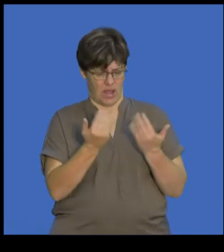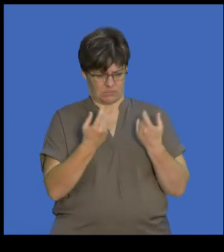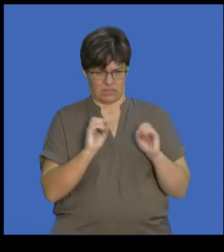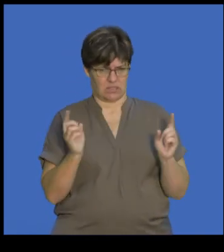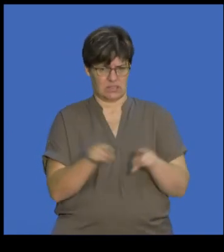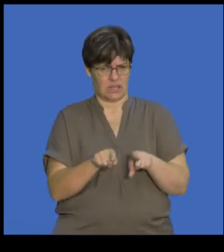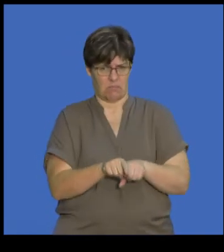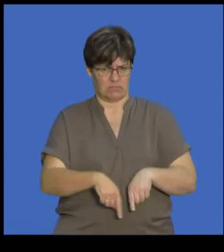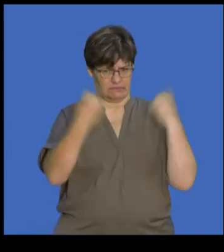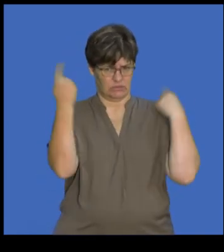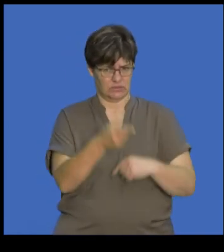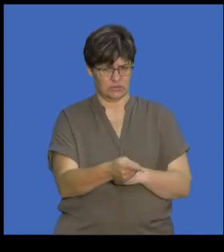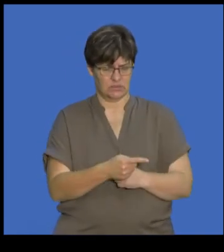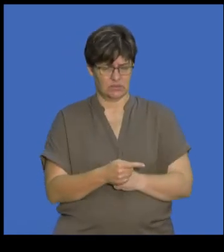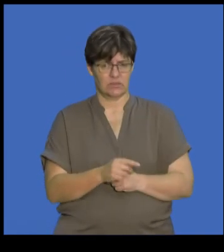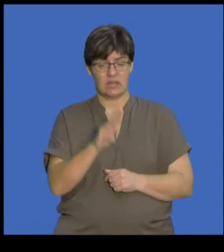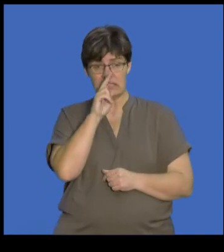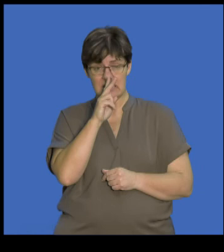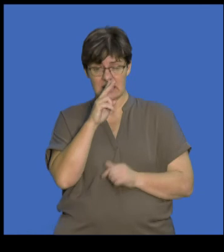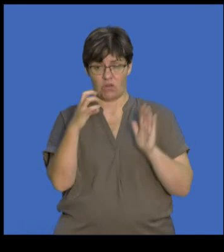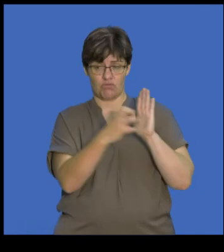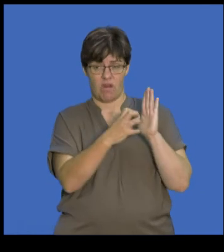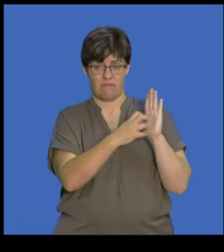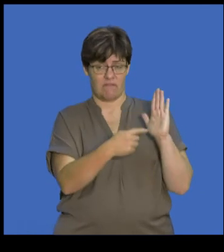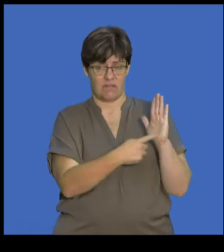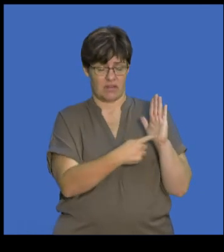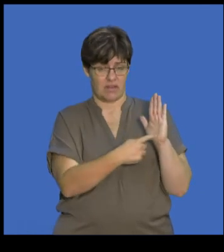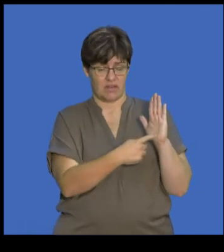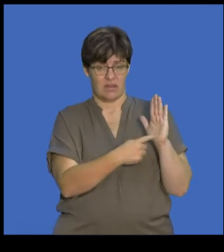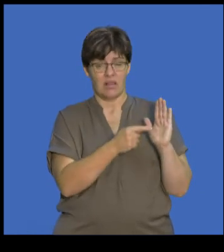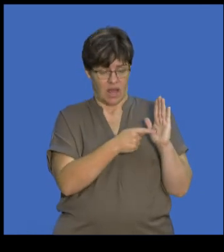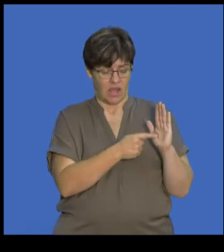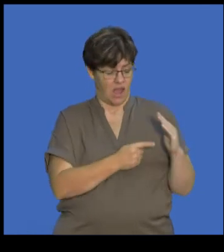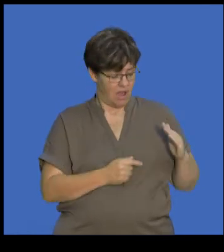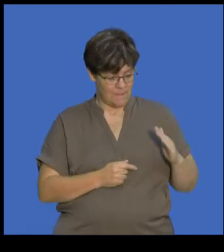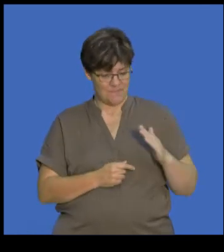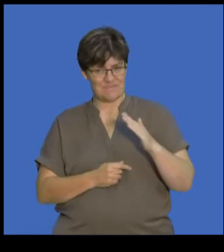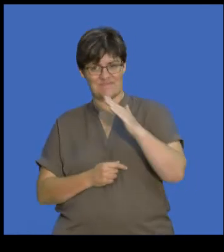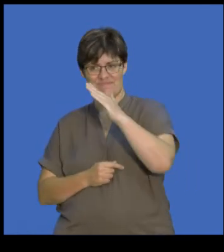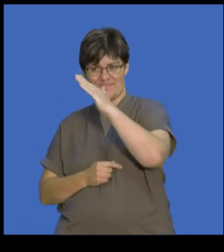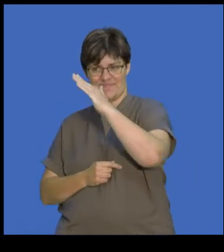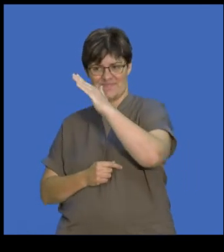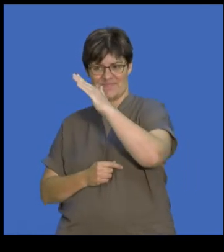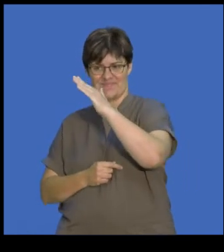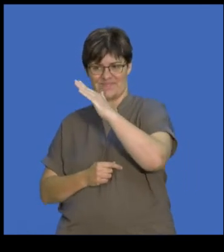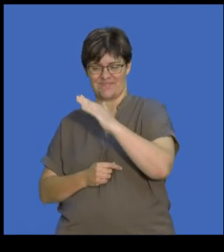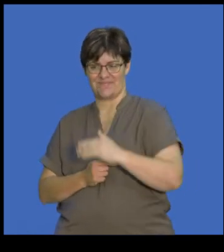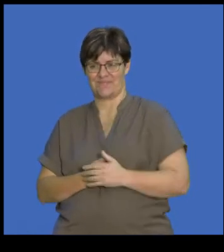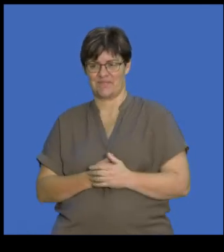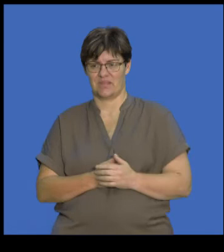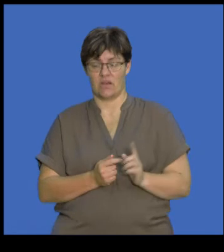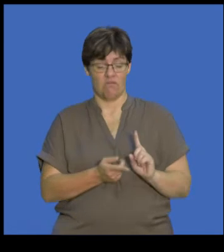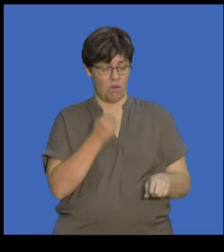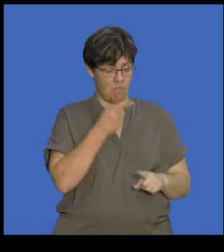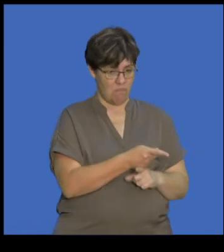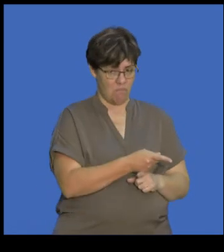go back to that graph, you'd realize that these points, if we were to extrapolate this graph from